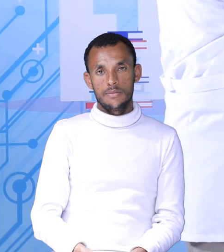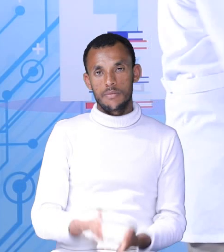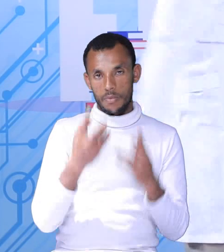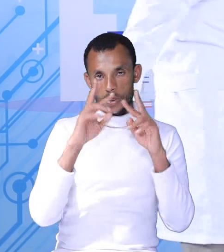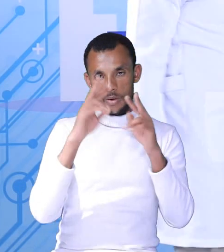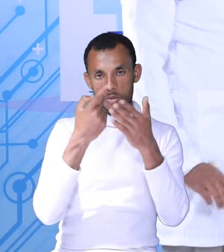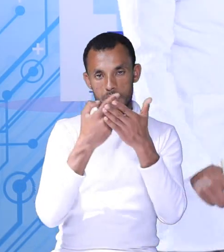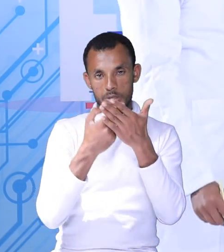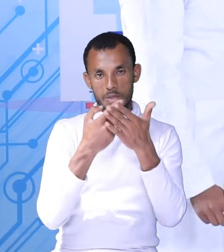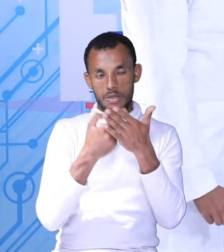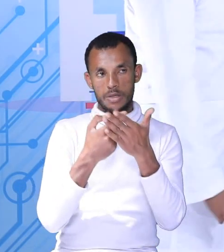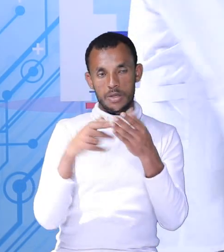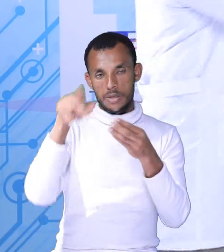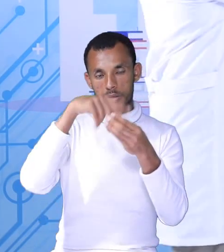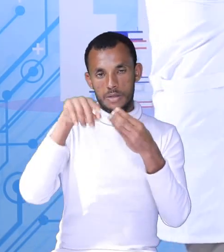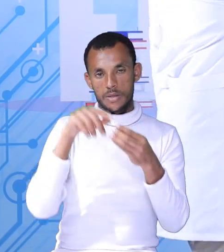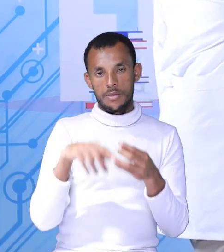Assume this is sphere.